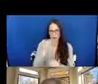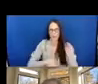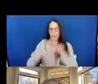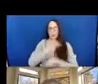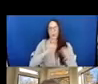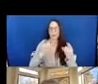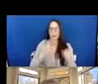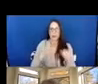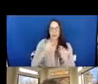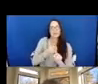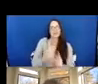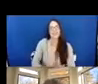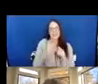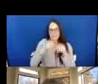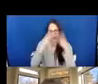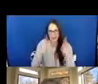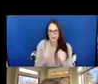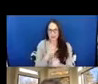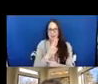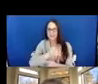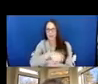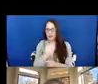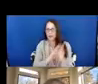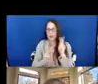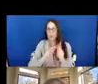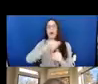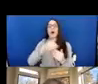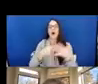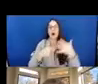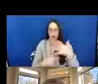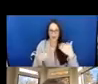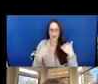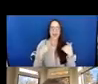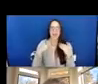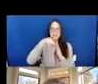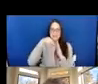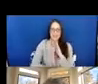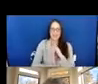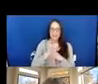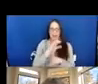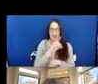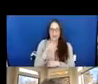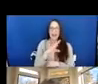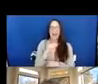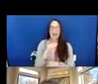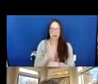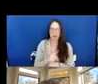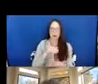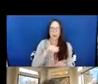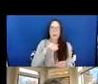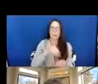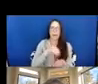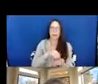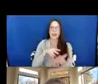She lives in a house with six other people, all of whom have significant IDD and are medically fragile. An